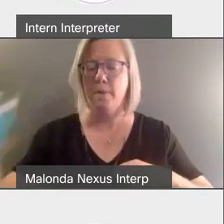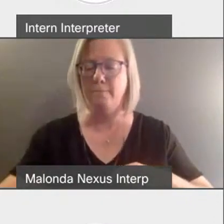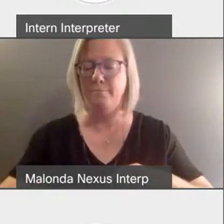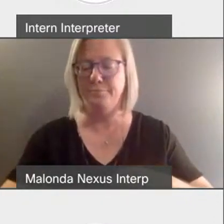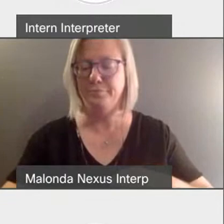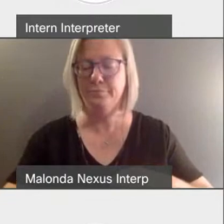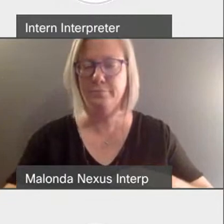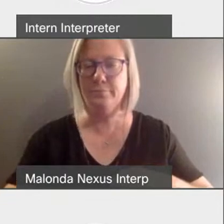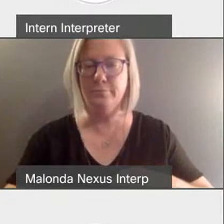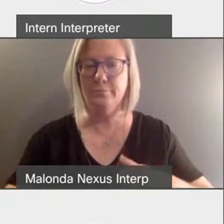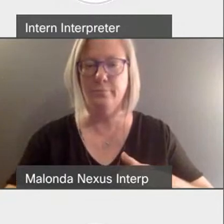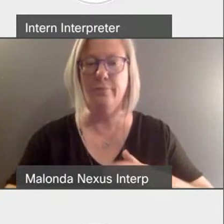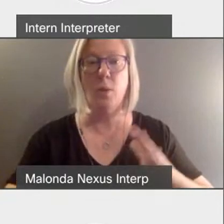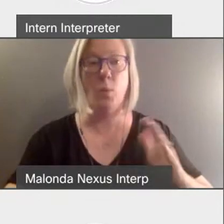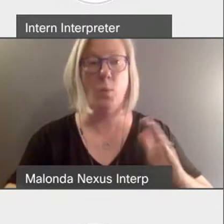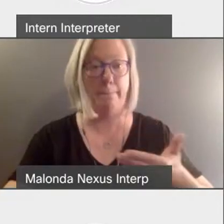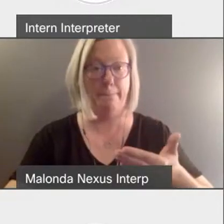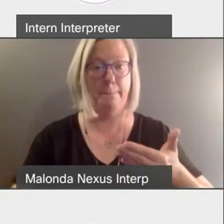Welcome.